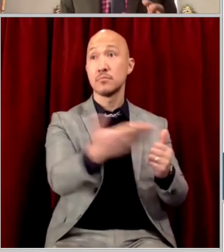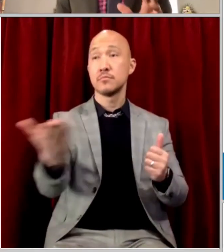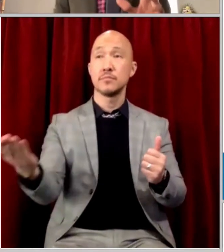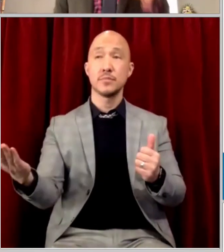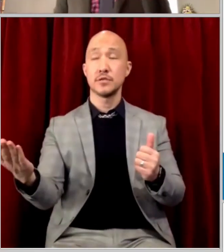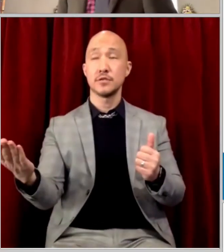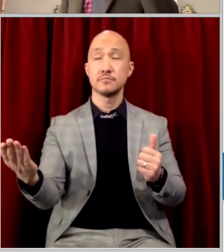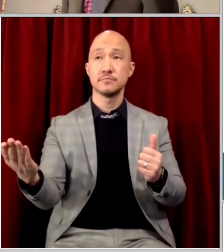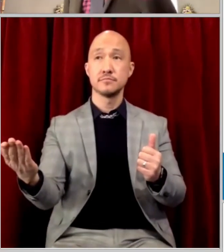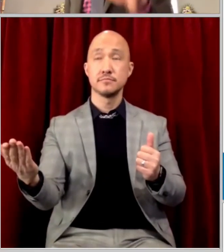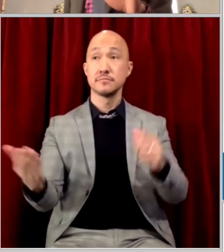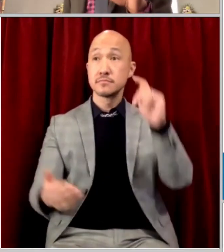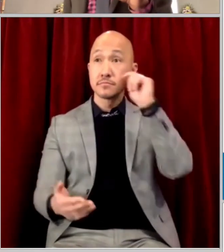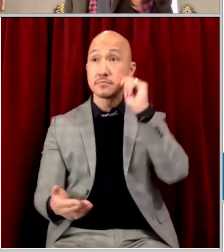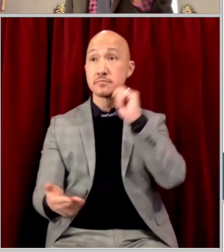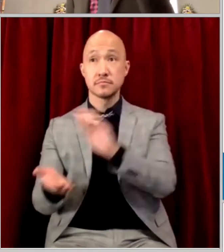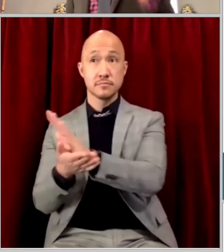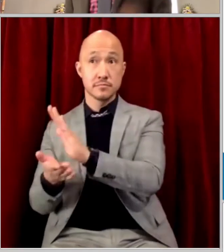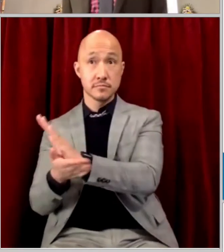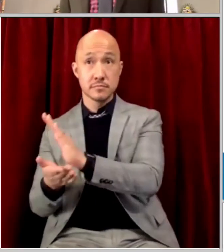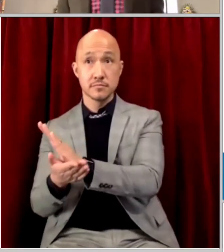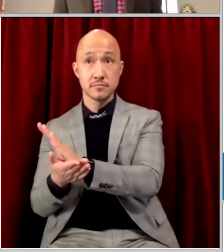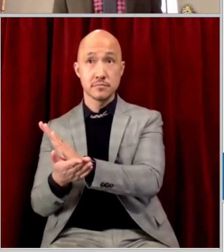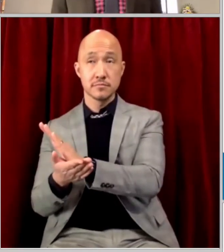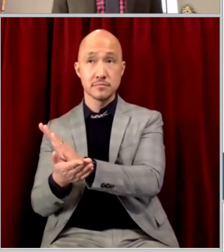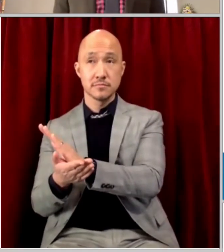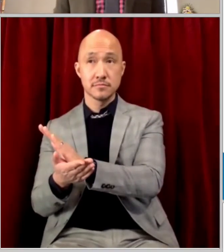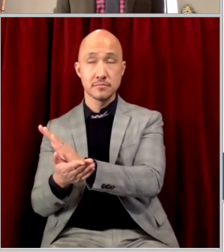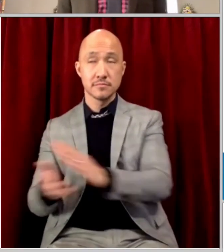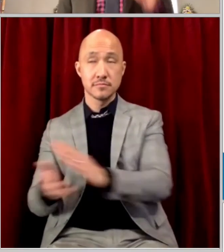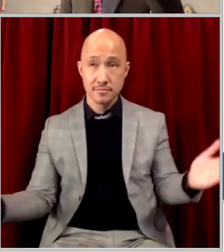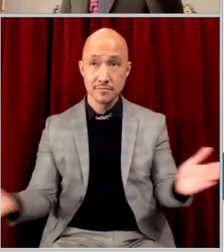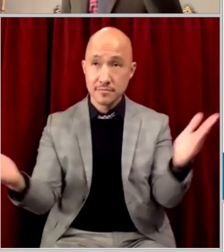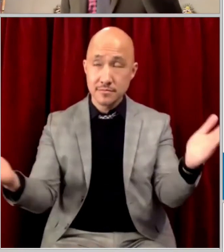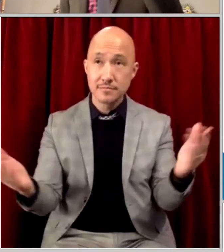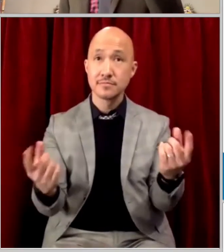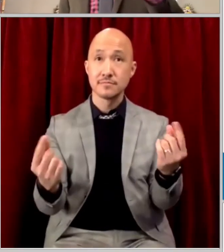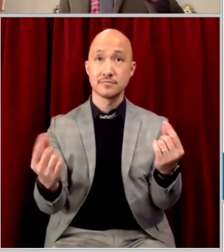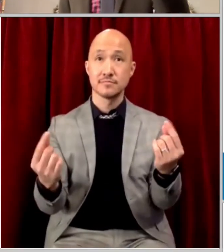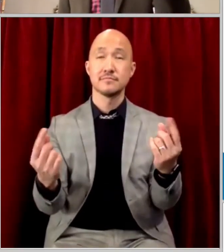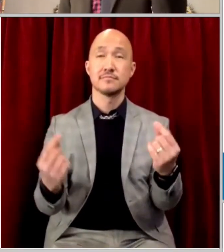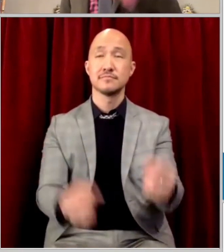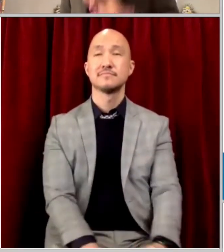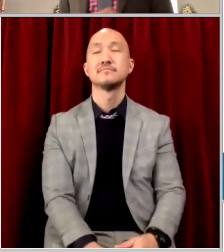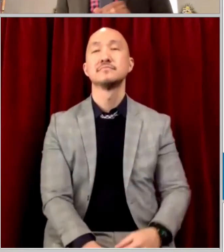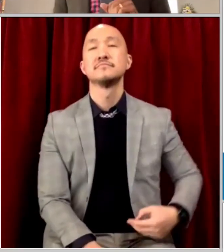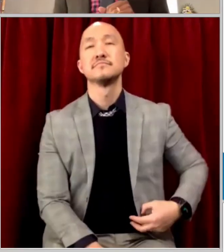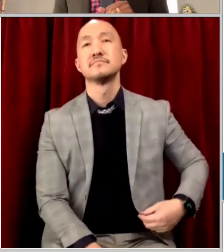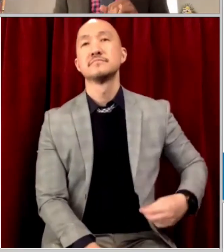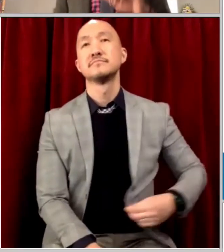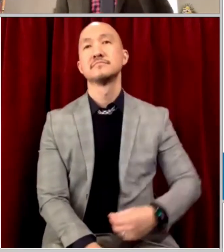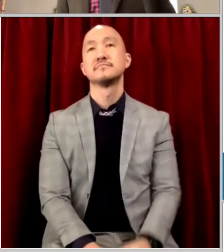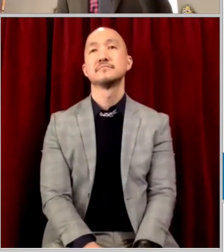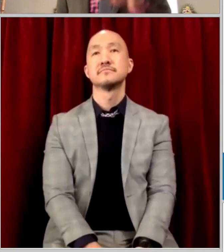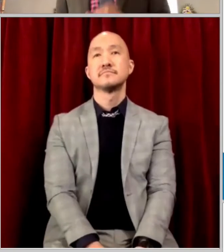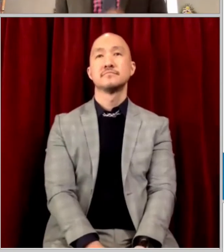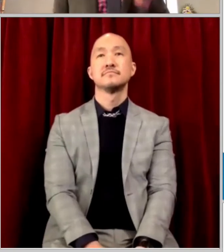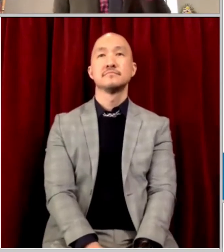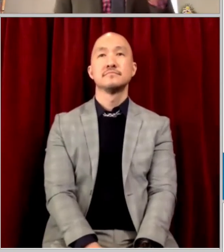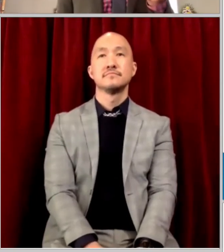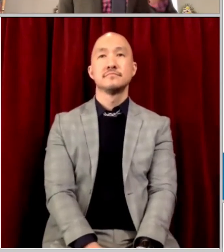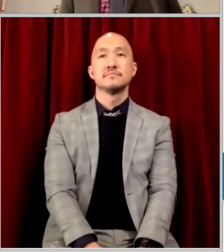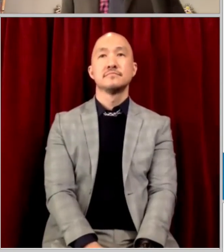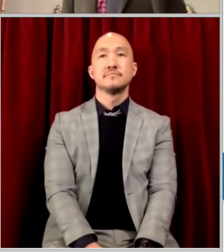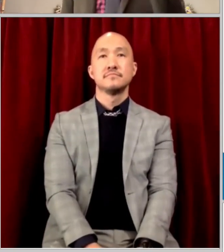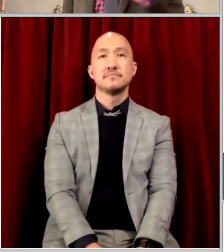challenge you, do it and come tell me what happened. Right? I would love to hear the story. right? Of what happened